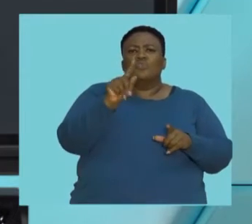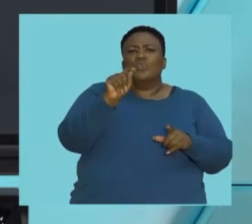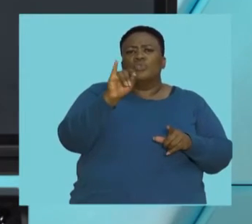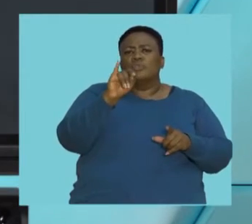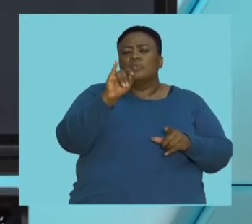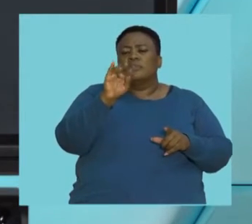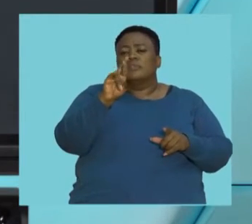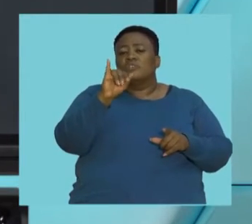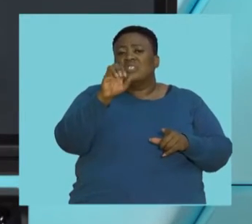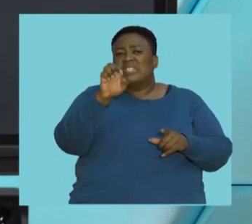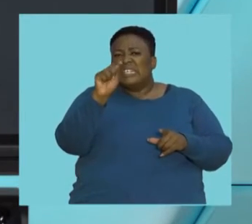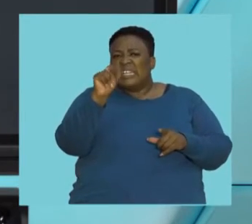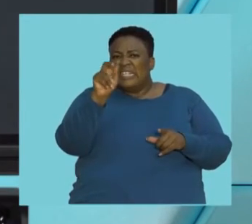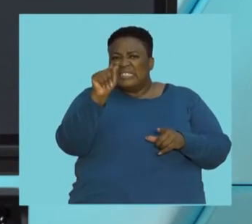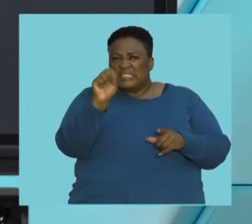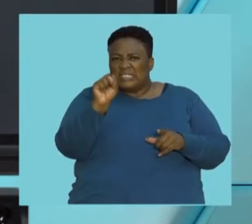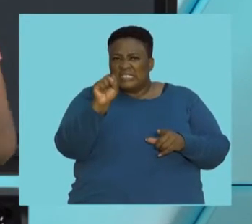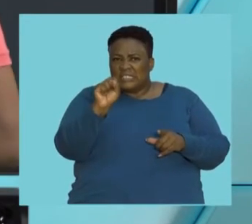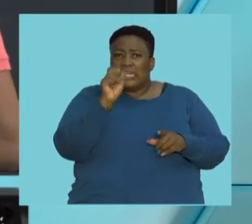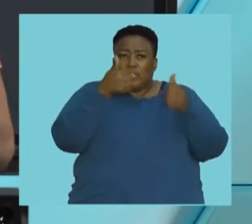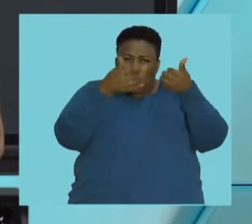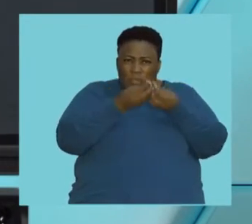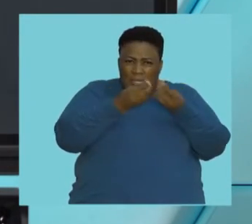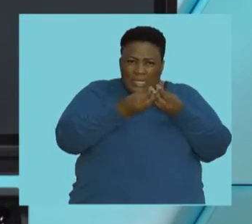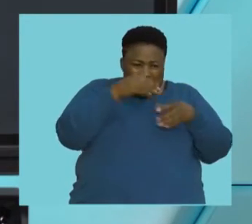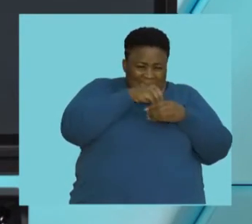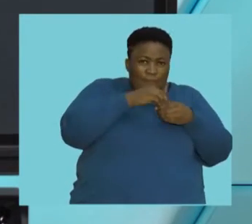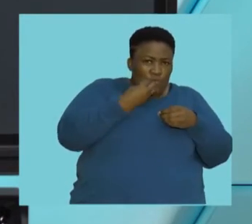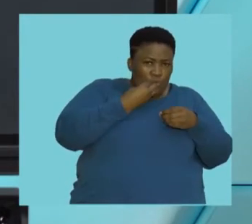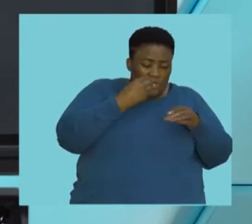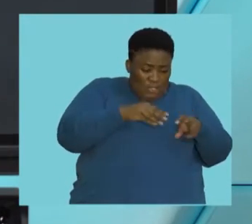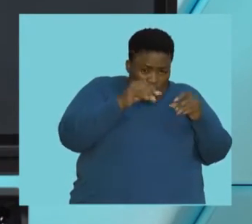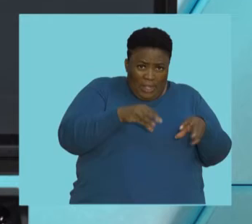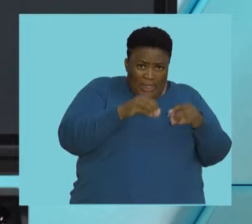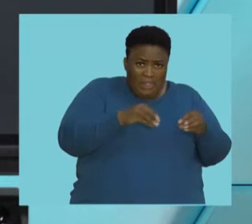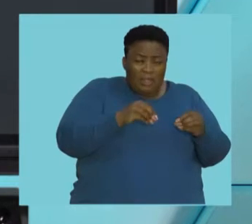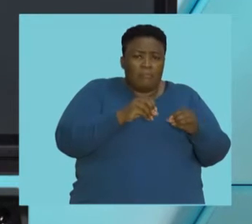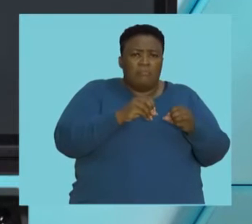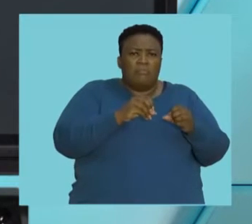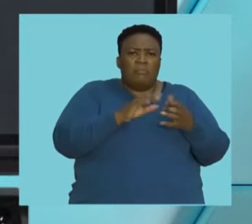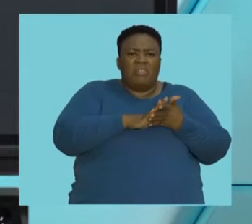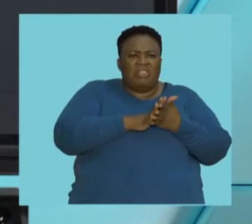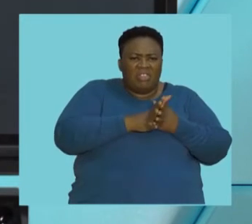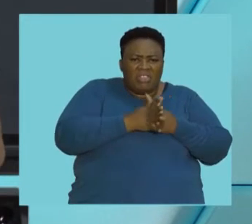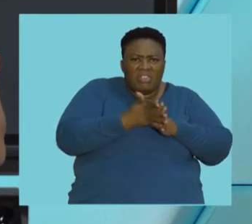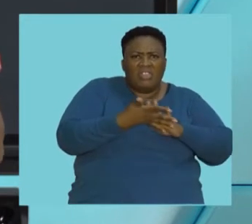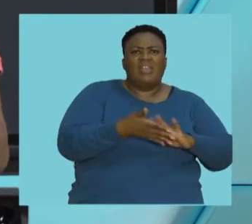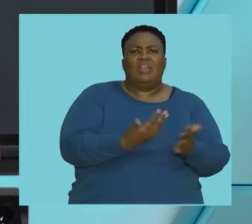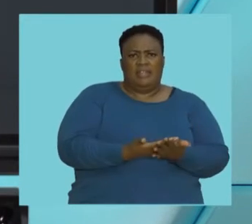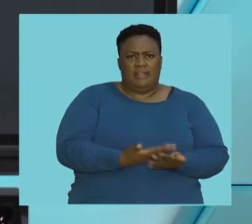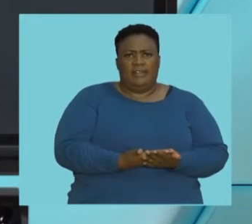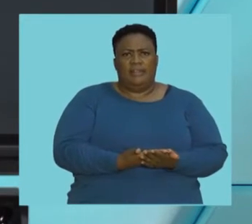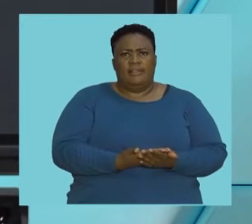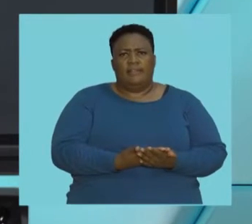to a decrease in productivity from that specific land. So monoculture for commercial reasons can affect the